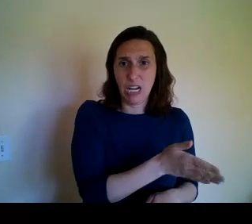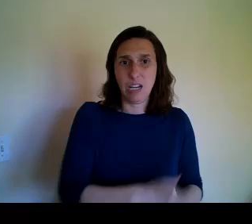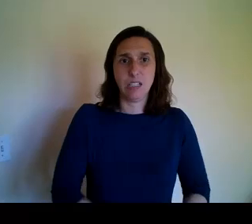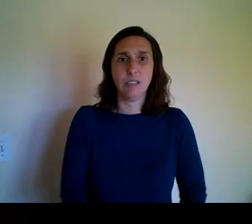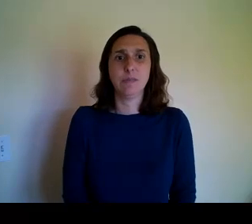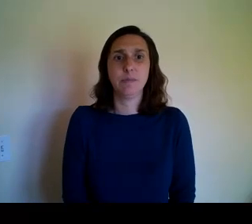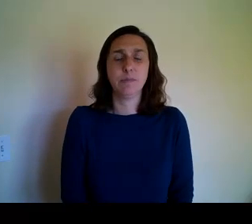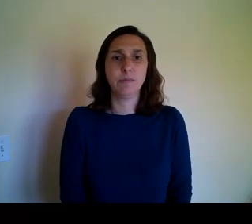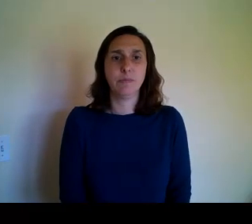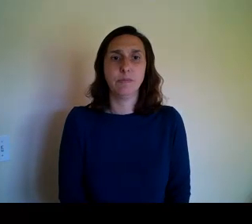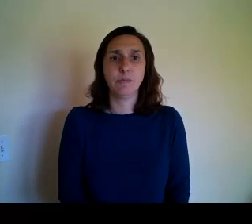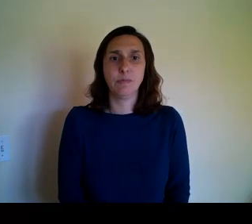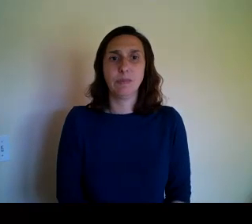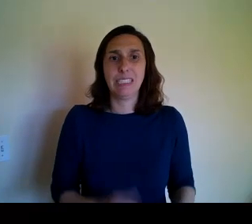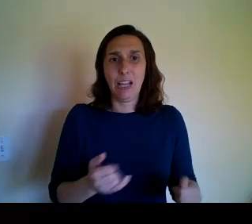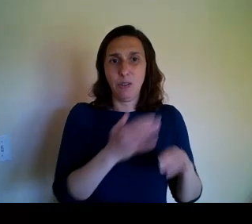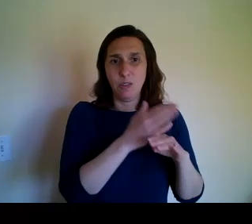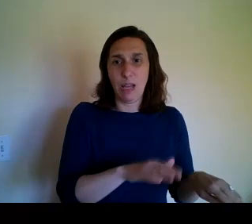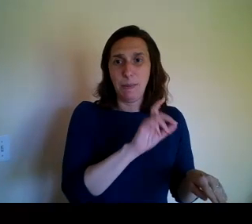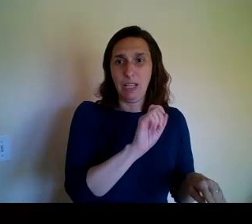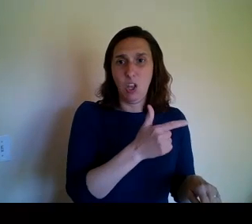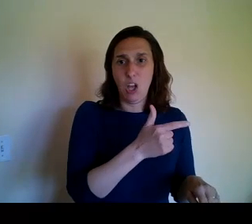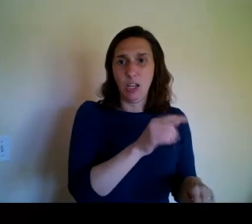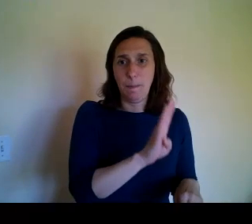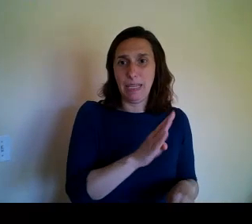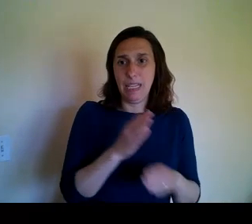And I'll divide both sides by log of b.